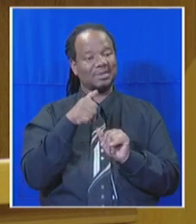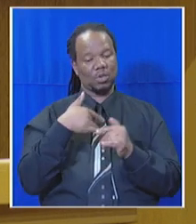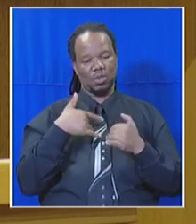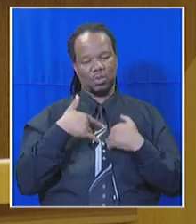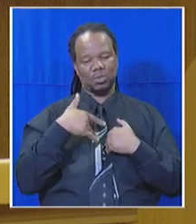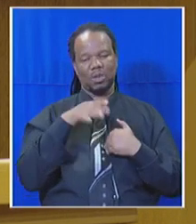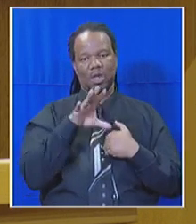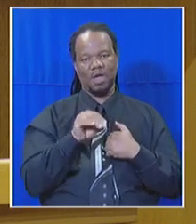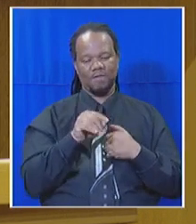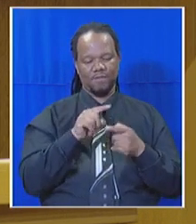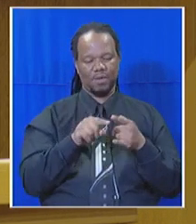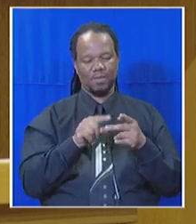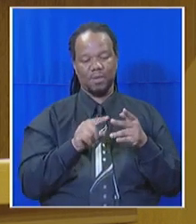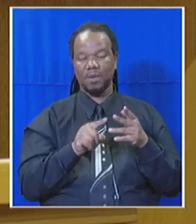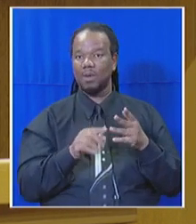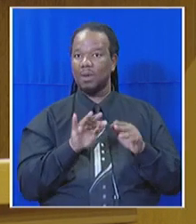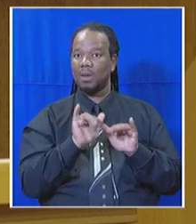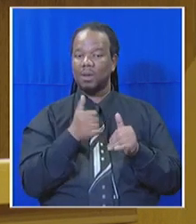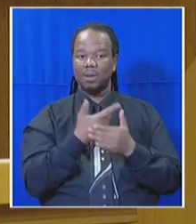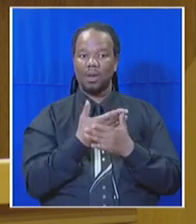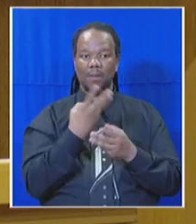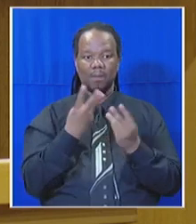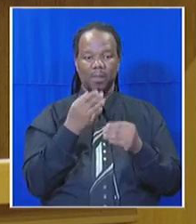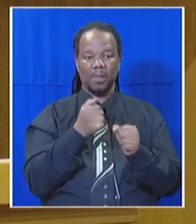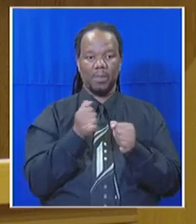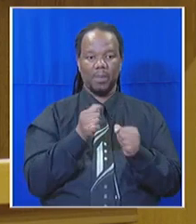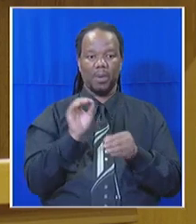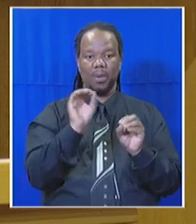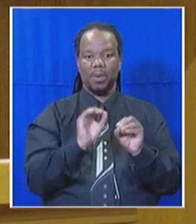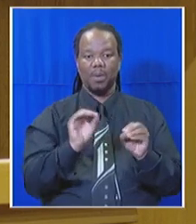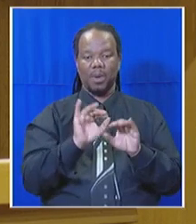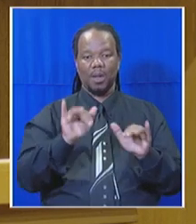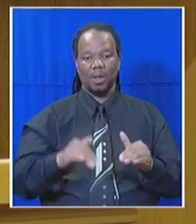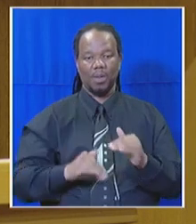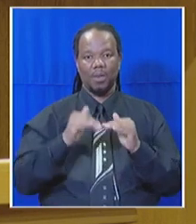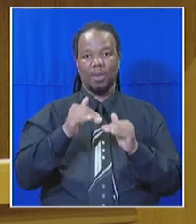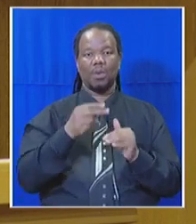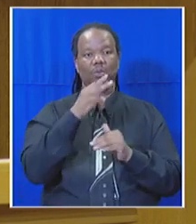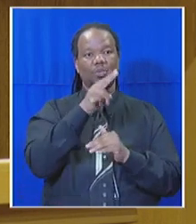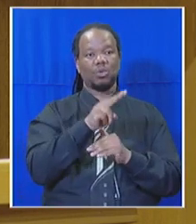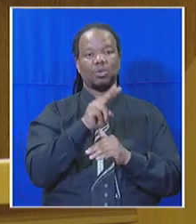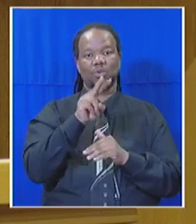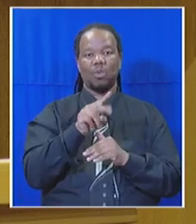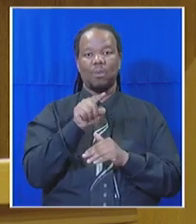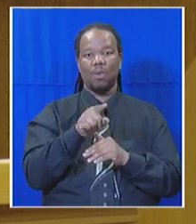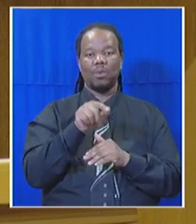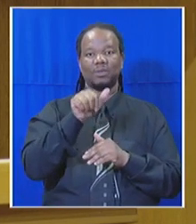are the following. The department's vacancy rate, which increased from 22.06%